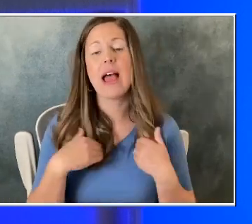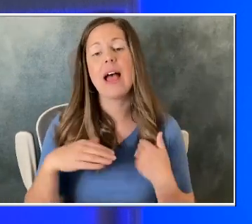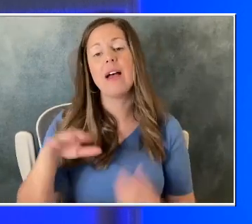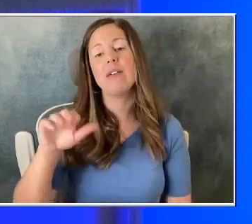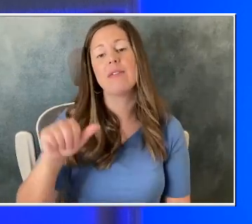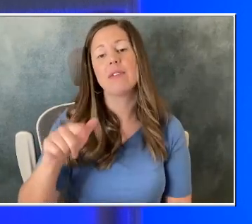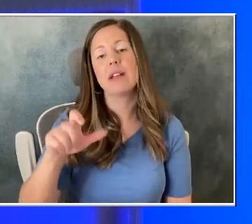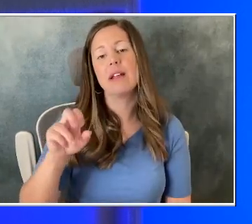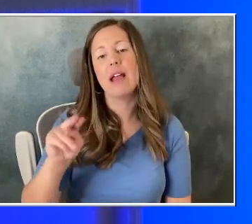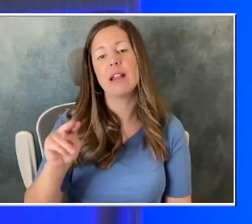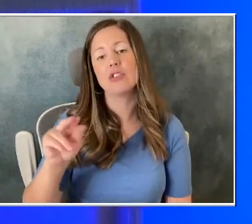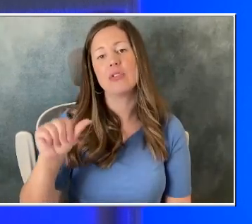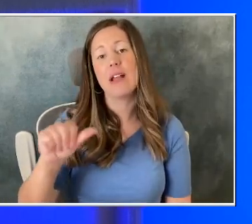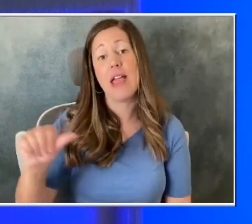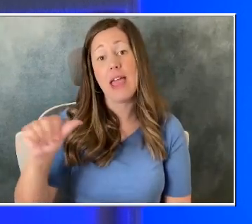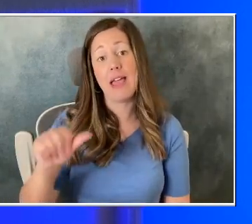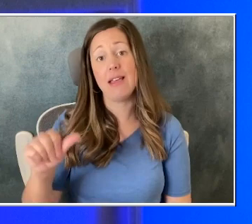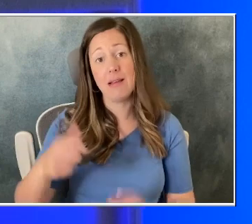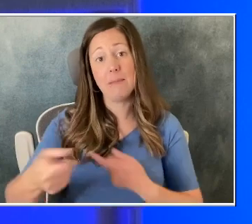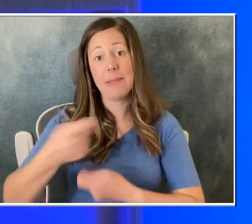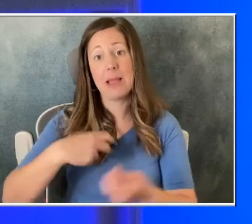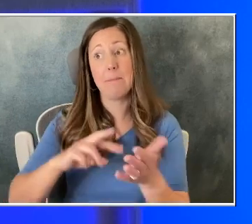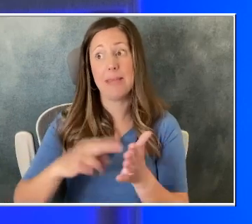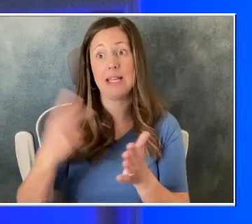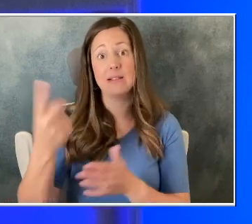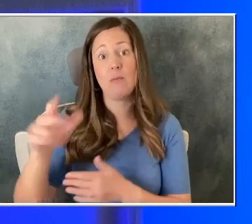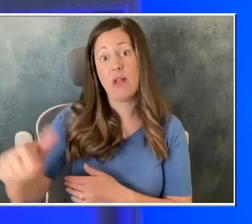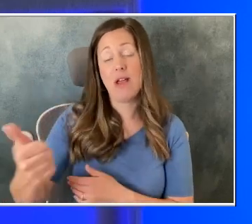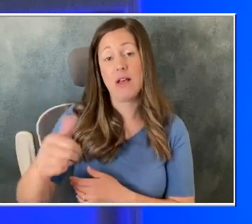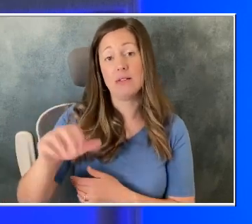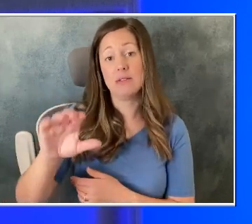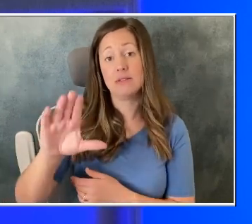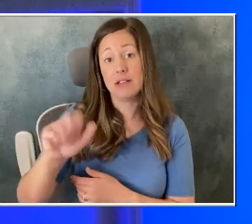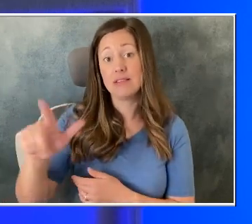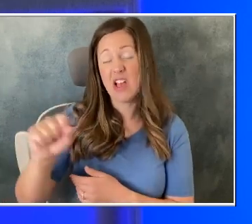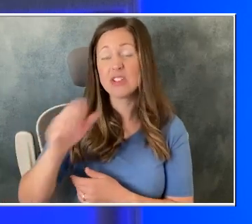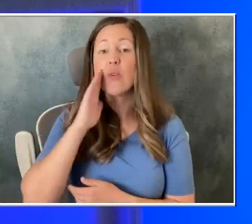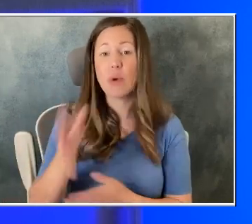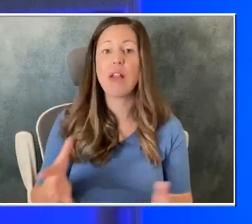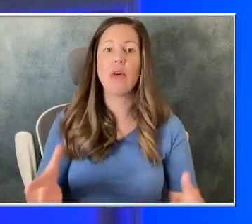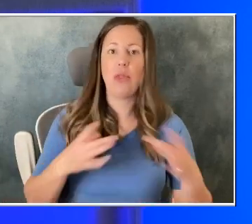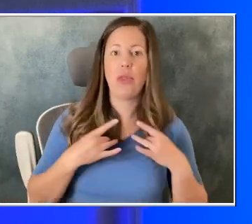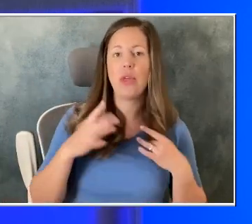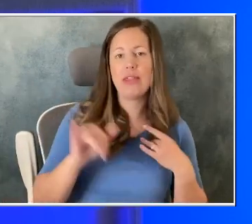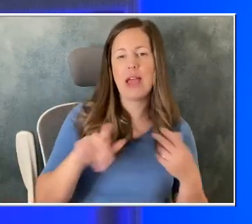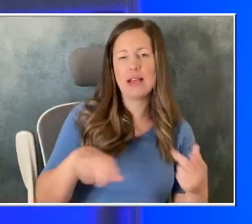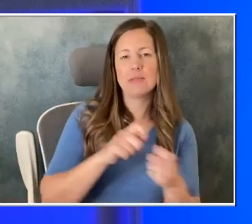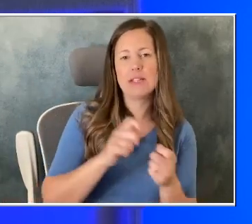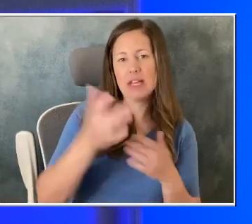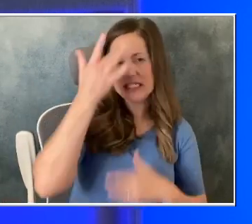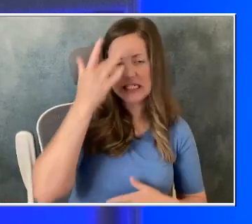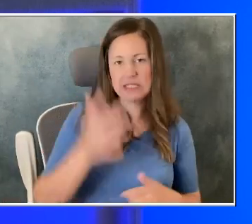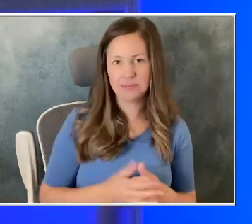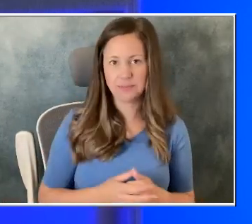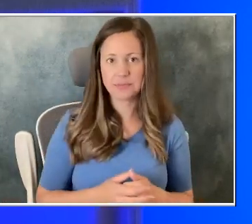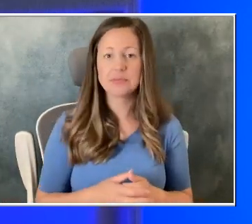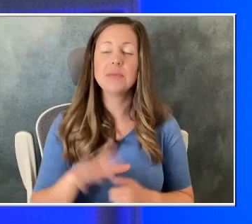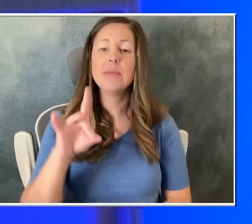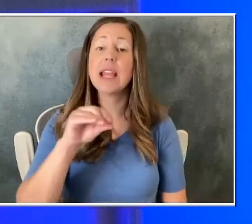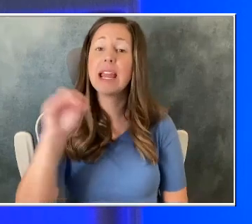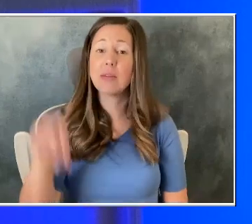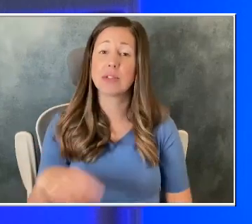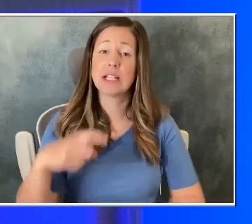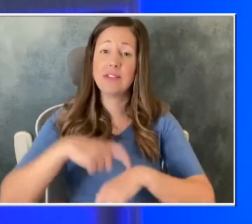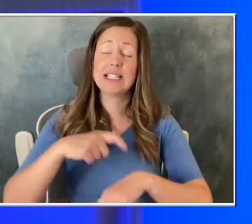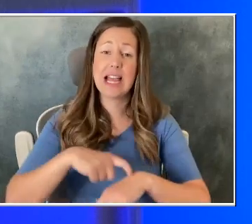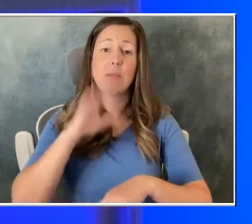that they got their cells from somebody else, will get graft versus host disease. 80% of the time, the skin is affected. And you can